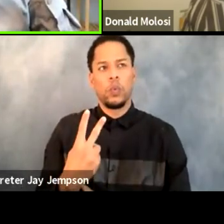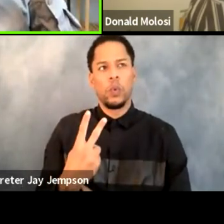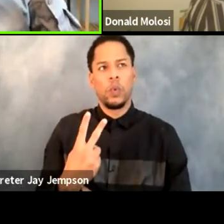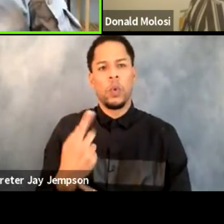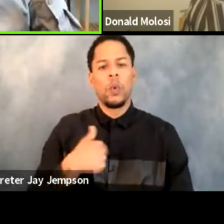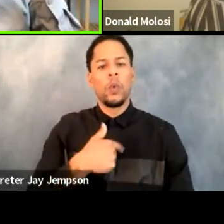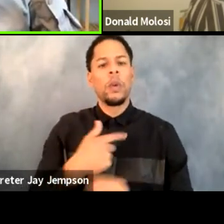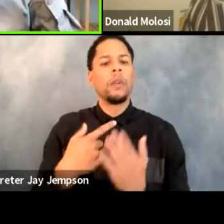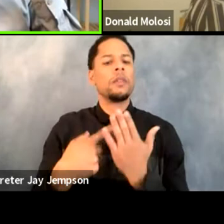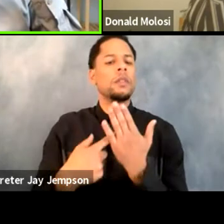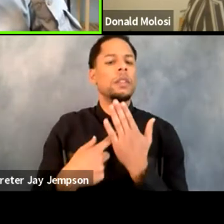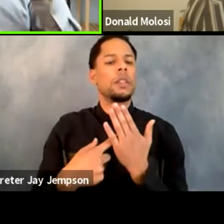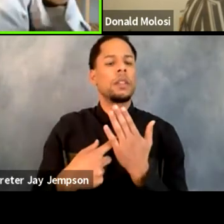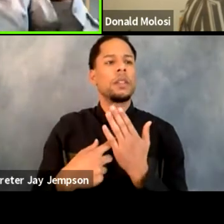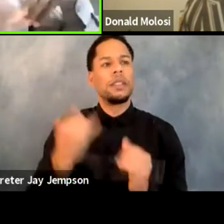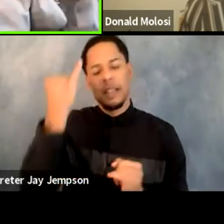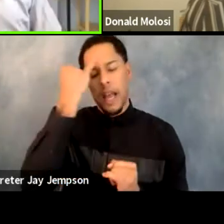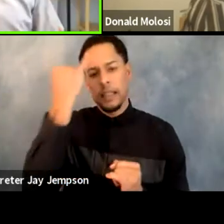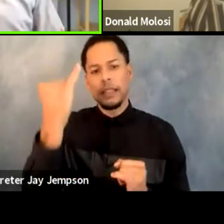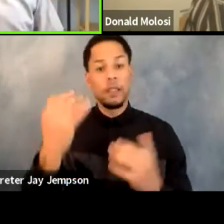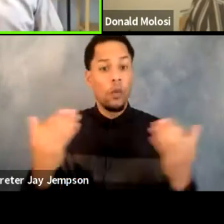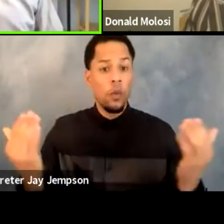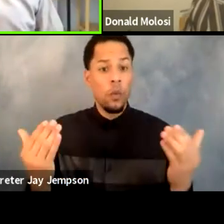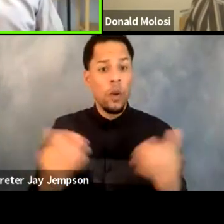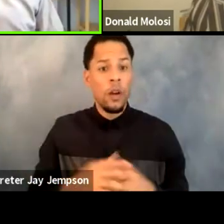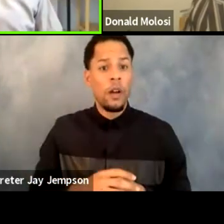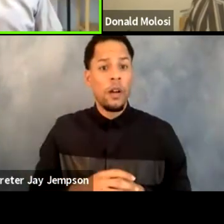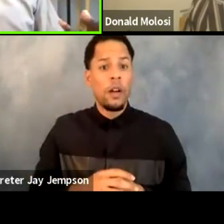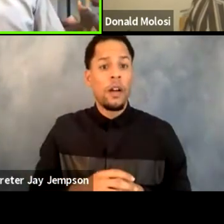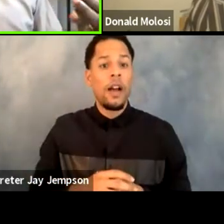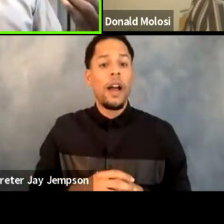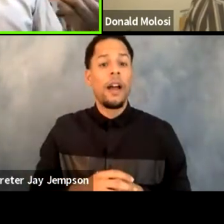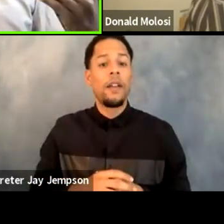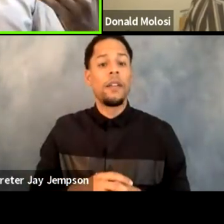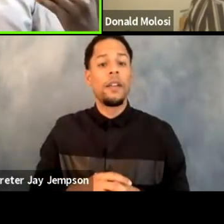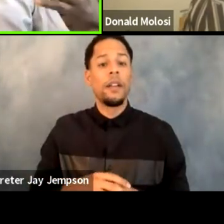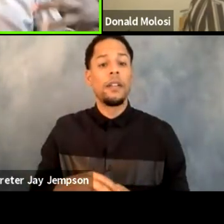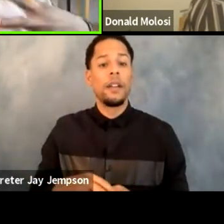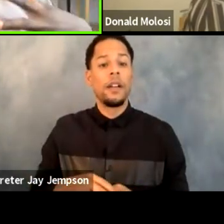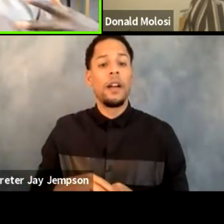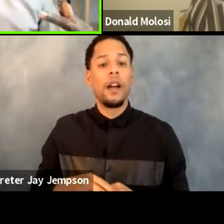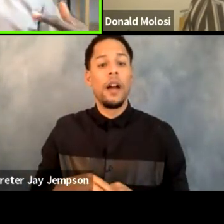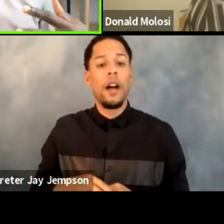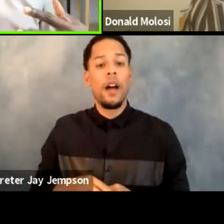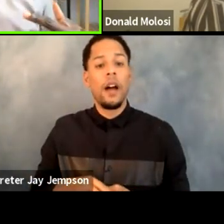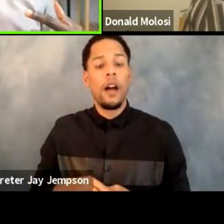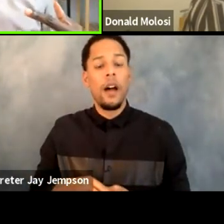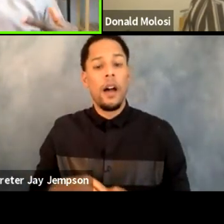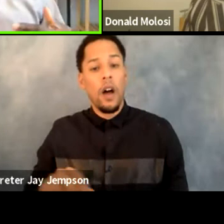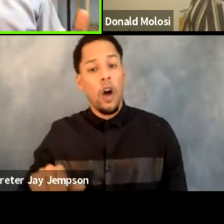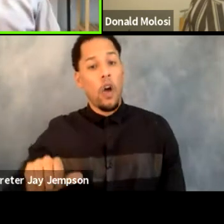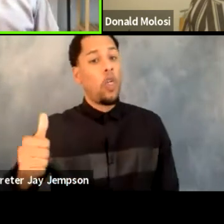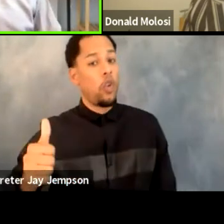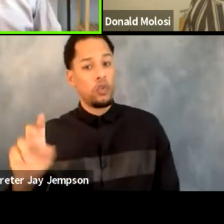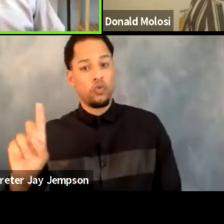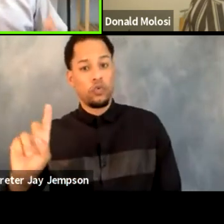you know, having an external dramaturg, where you're taking a play to a particular place. And I think, you know, Princess